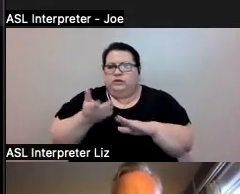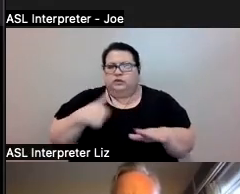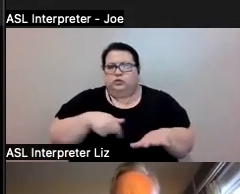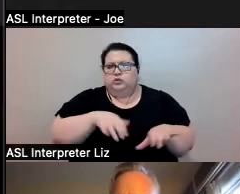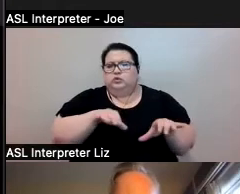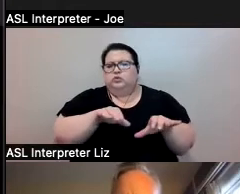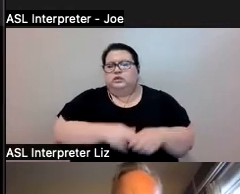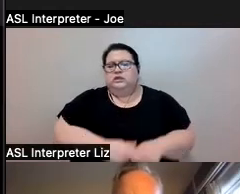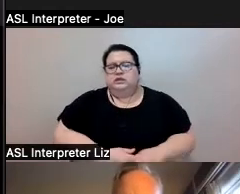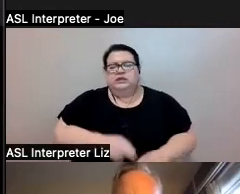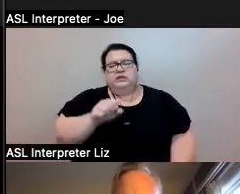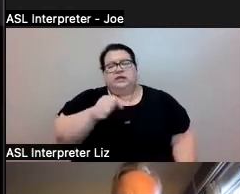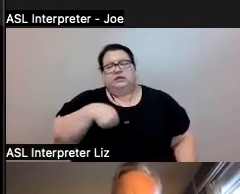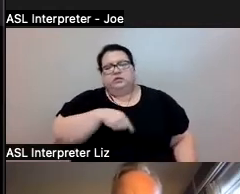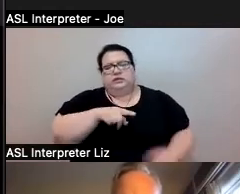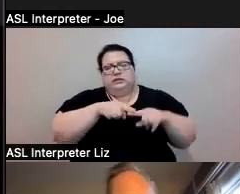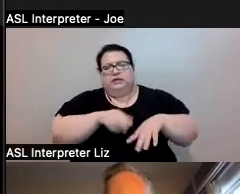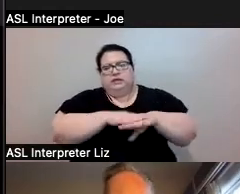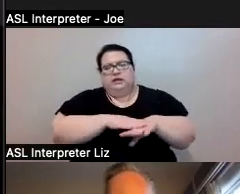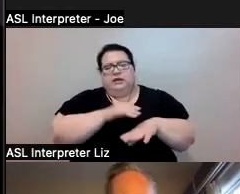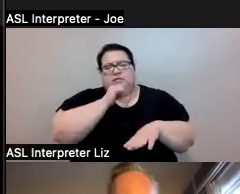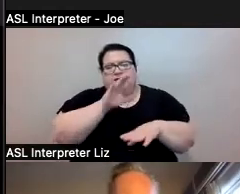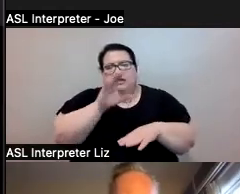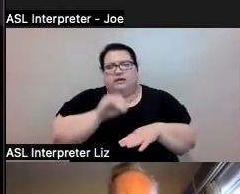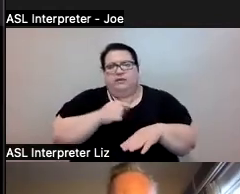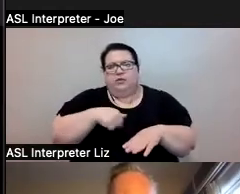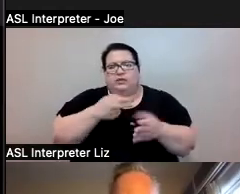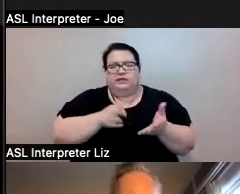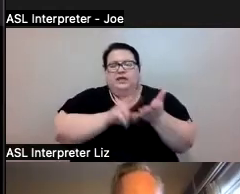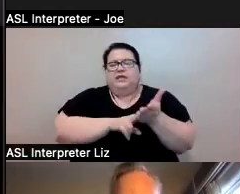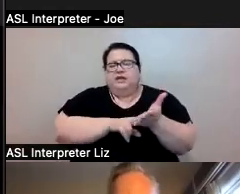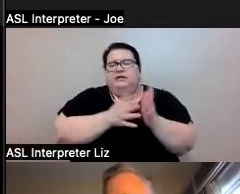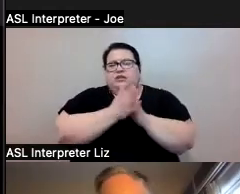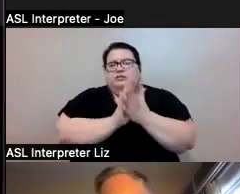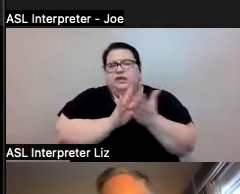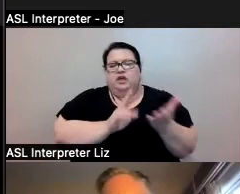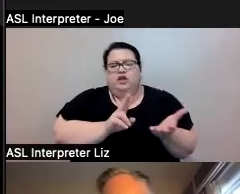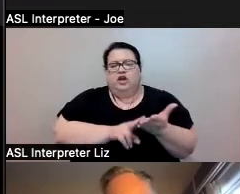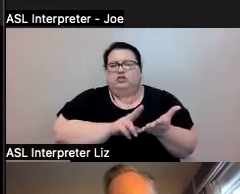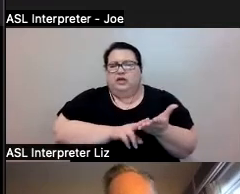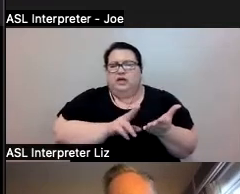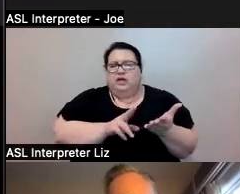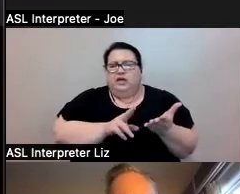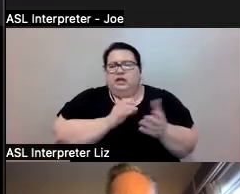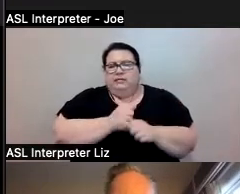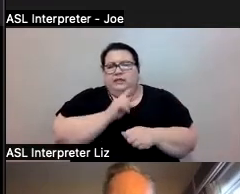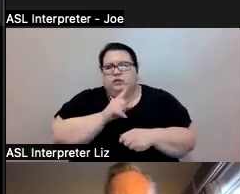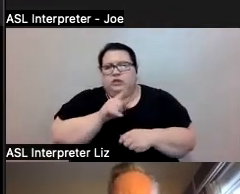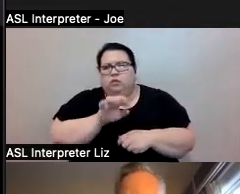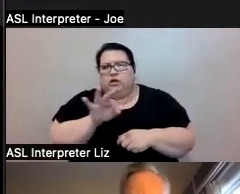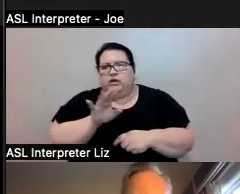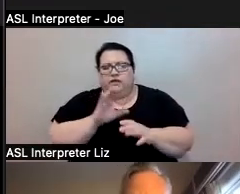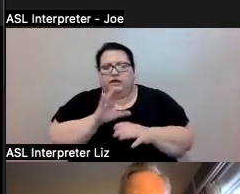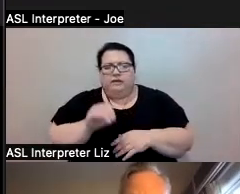conducting, yes, we do rely on private companies, but we do sign them up via contracts to make sure if they're one of the companies